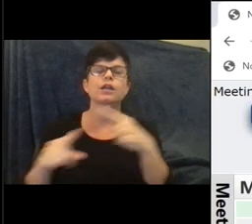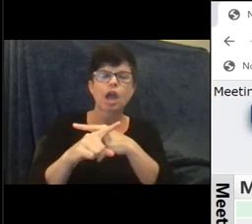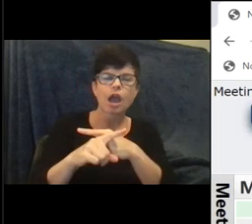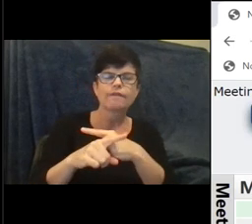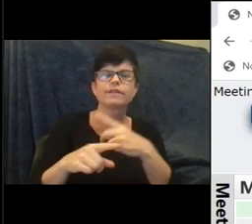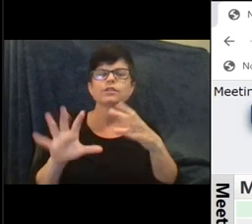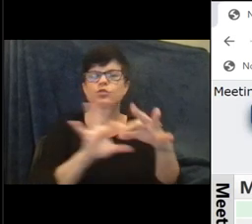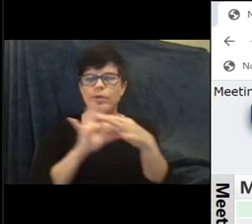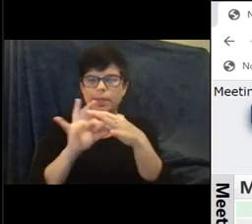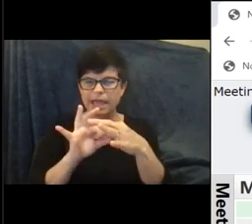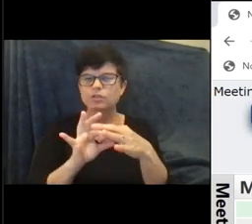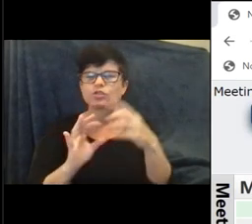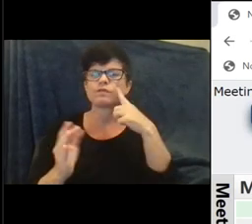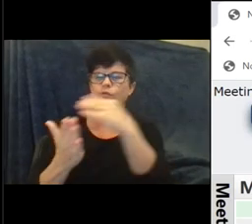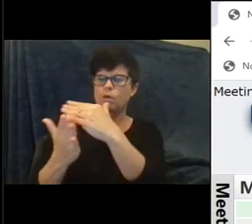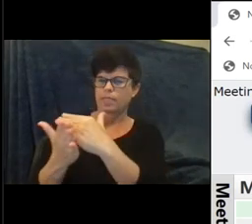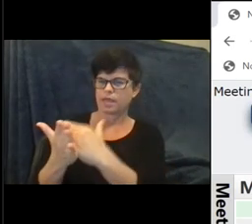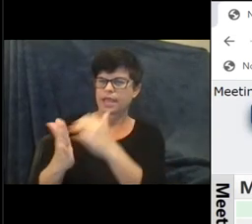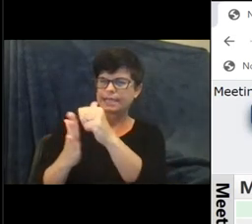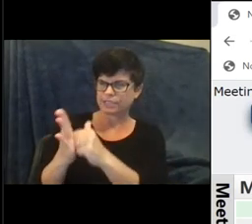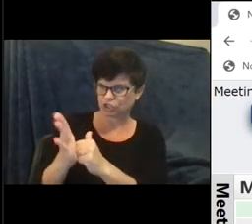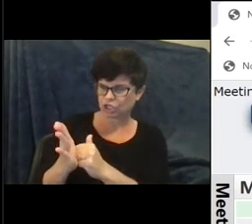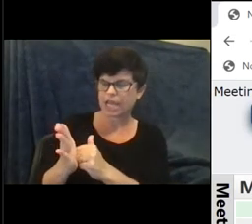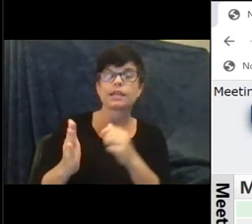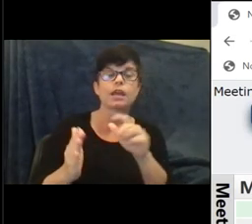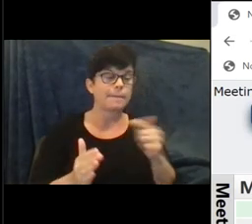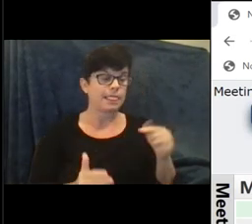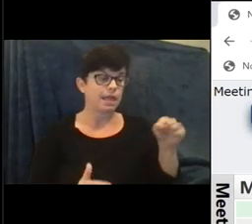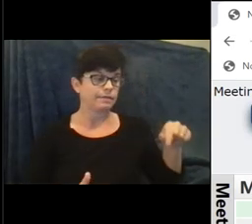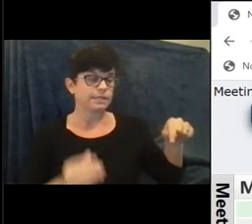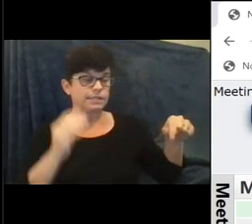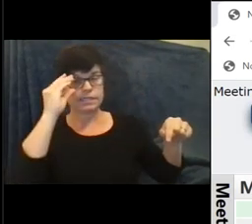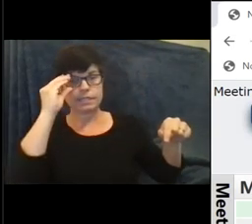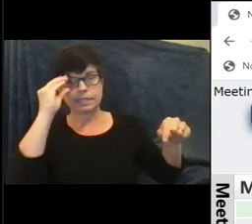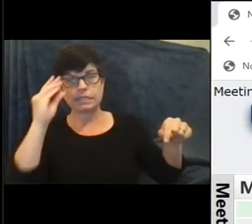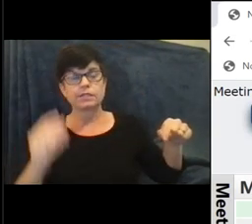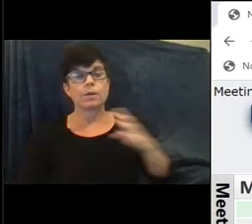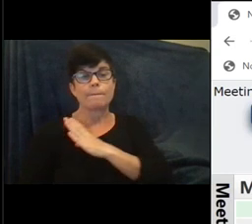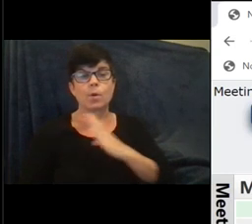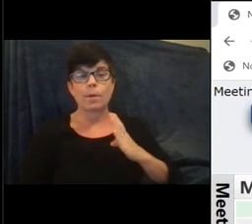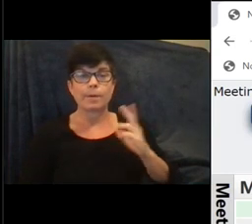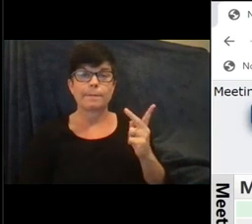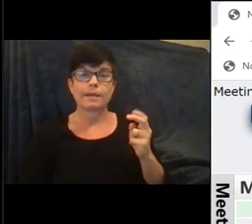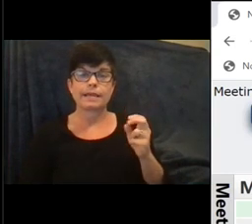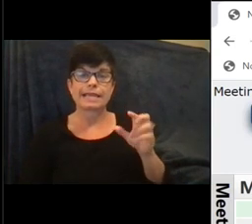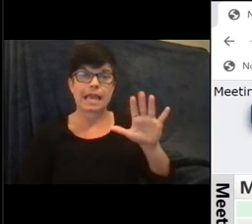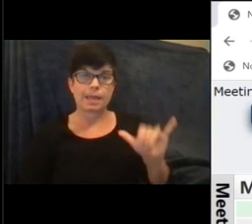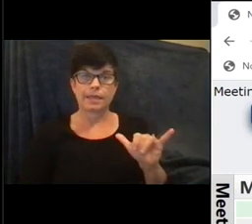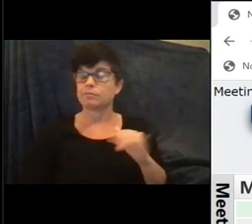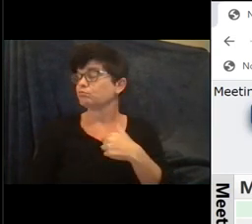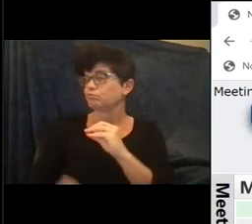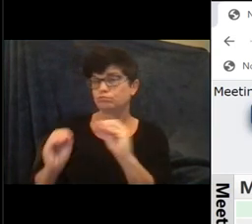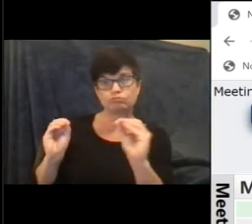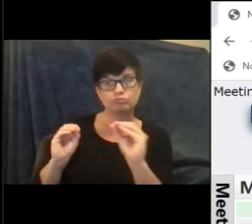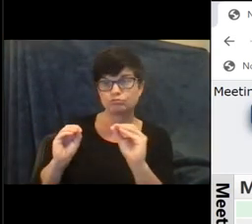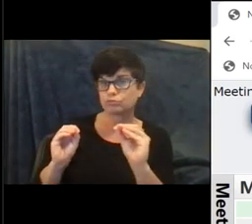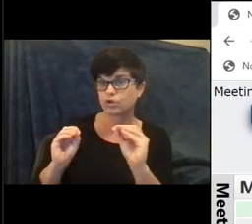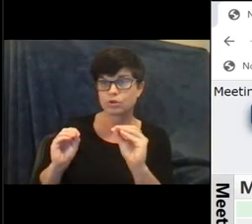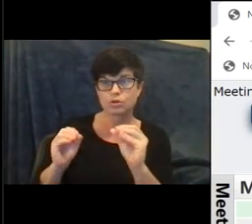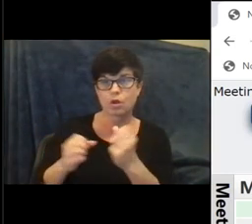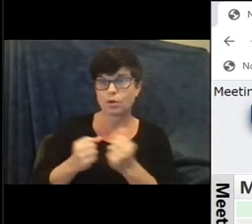to the CRA board on the agenda. I'll begin on my left this time with board member Kelly. Do not have any